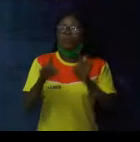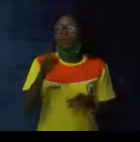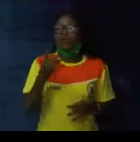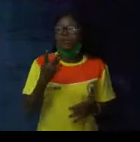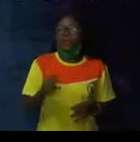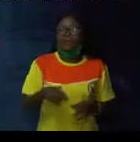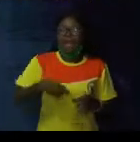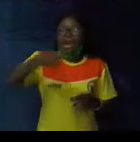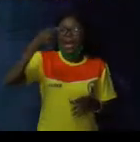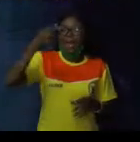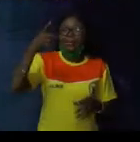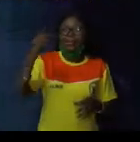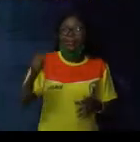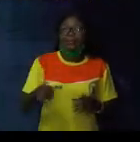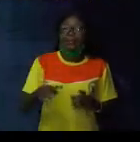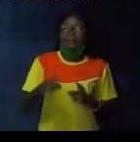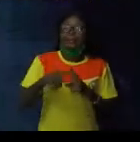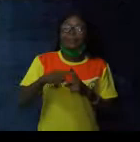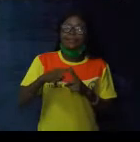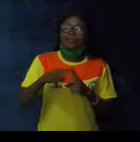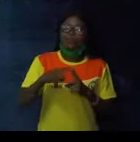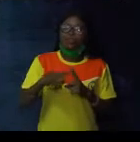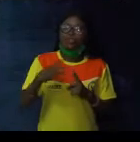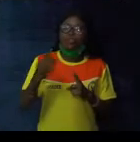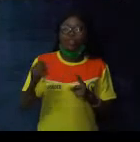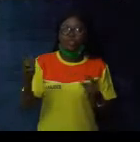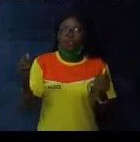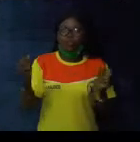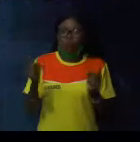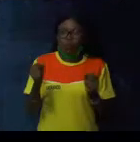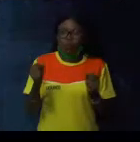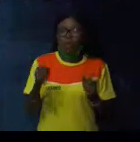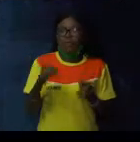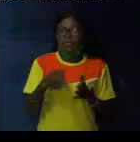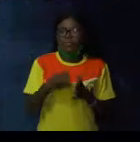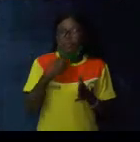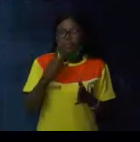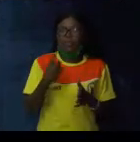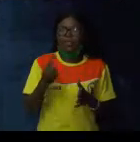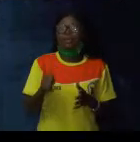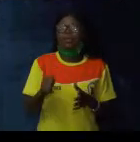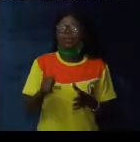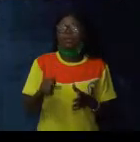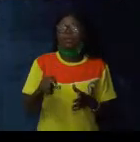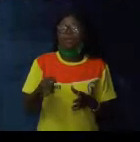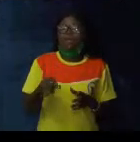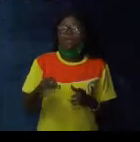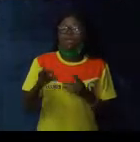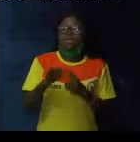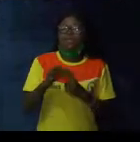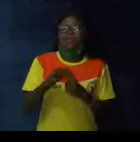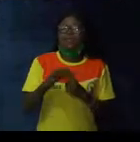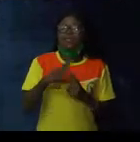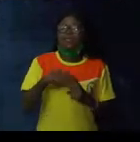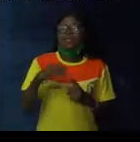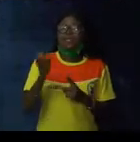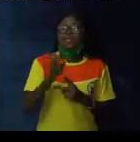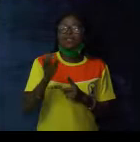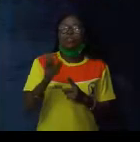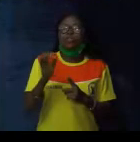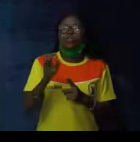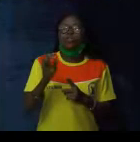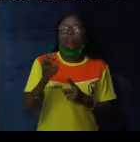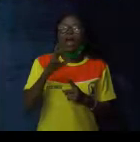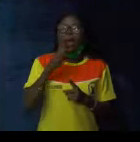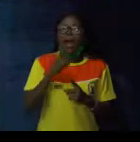the temperature, the colder it is. Option 2. The higher the temperature, the hotter it is. Option 3. Fahrenheit